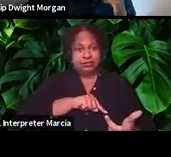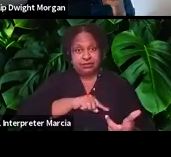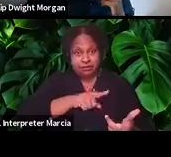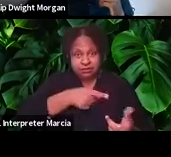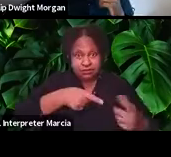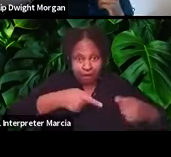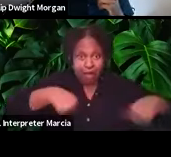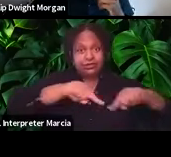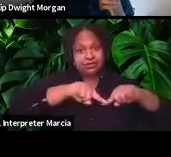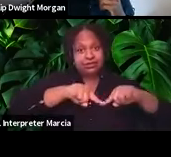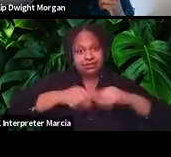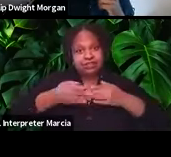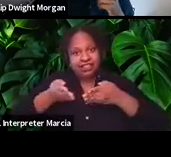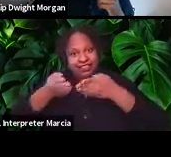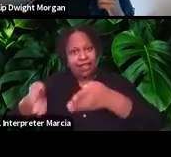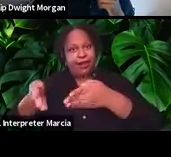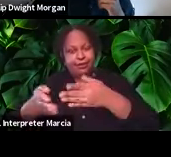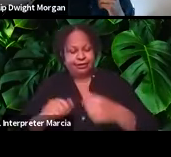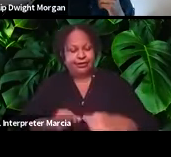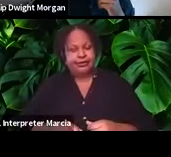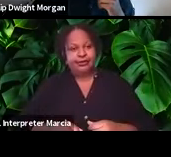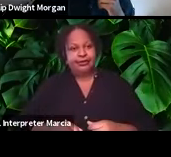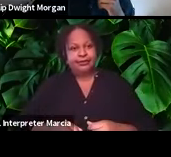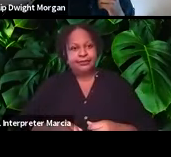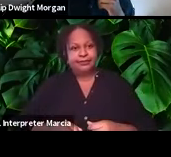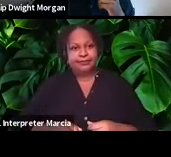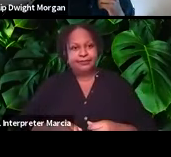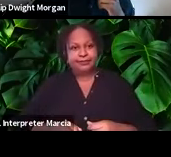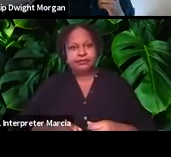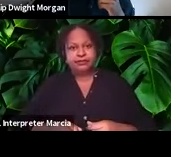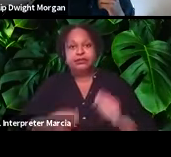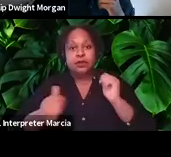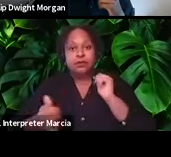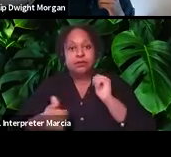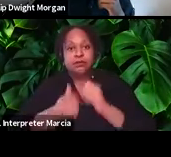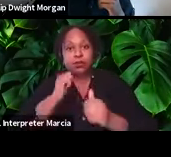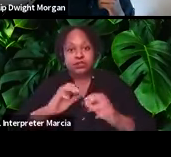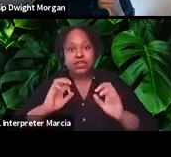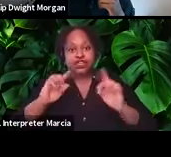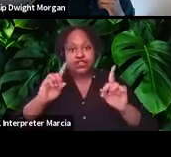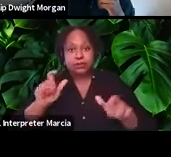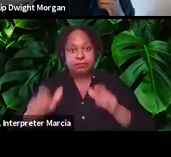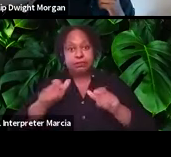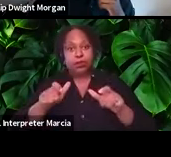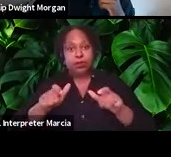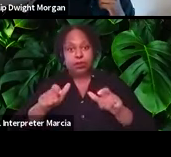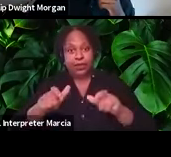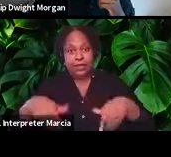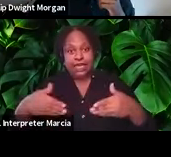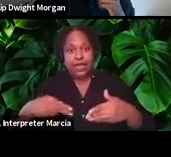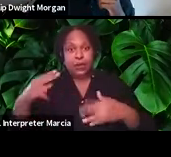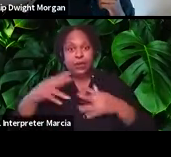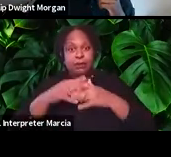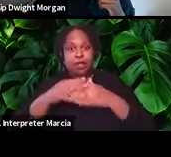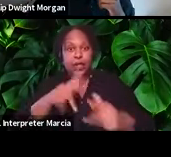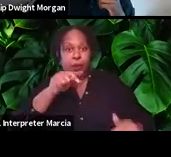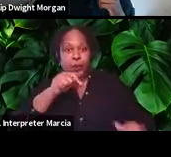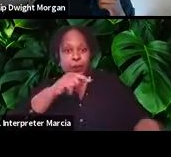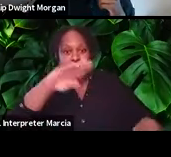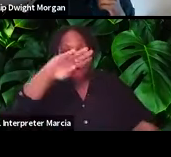us there. The most educated population in North America right now is the Black